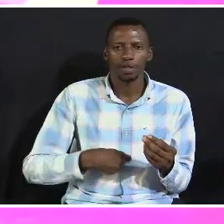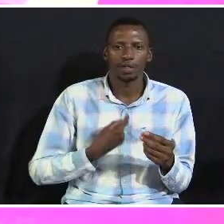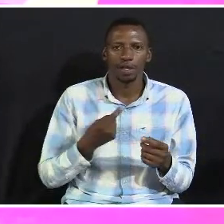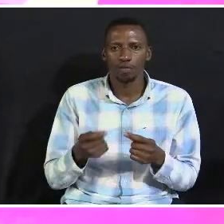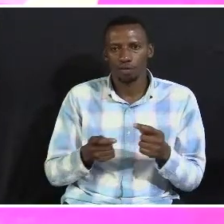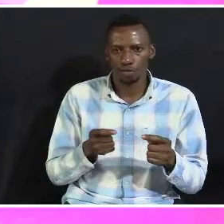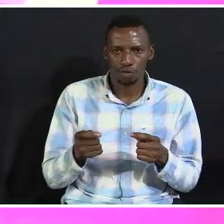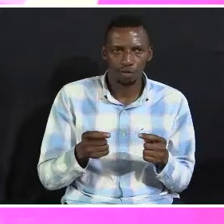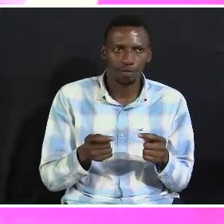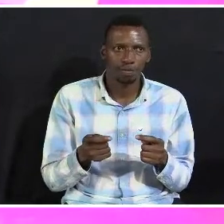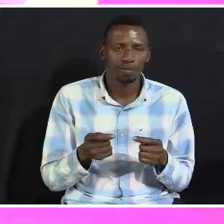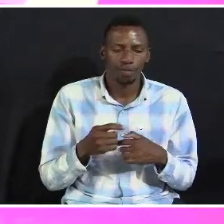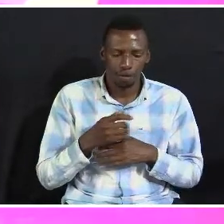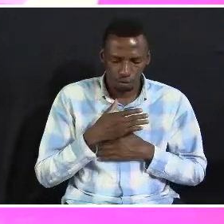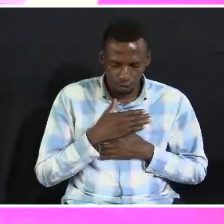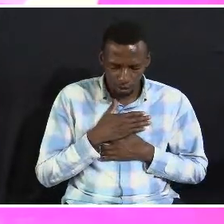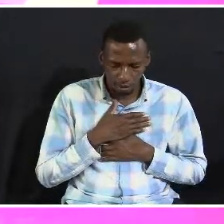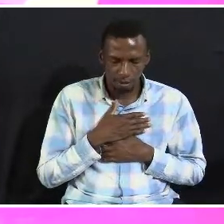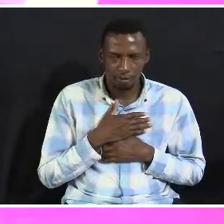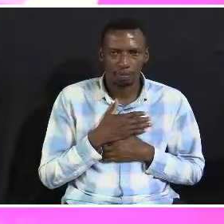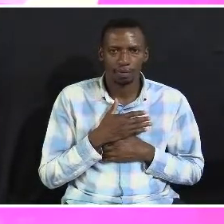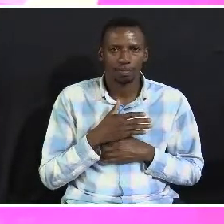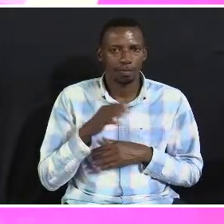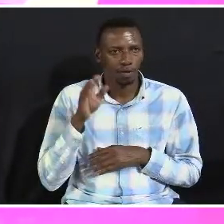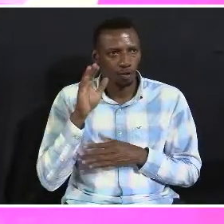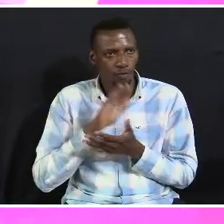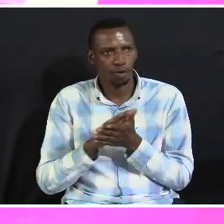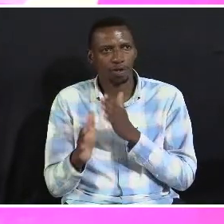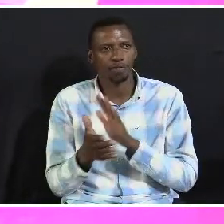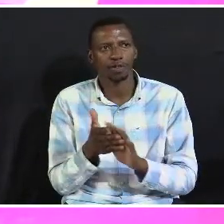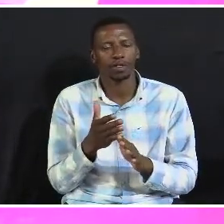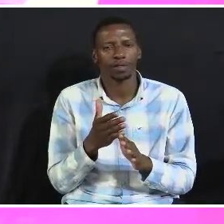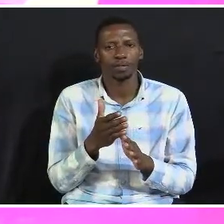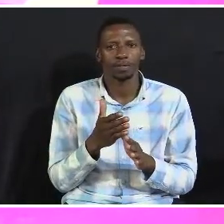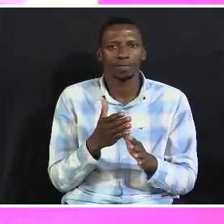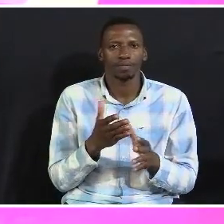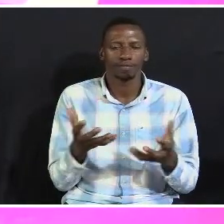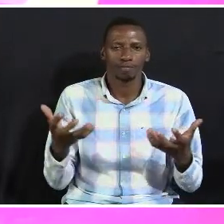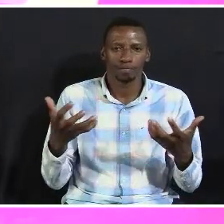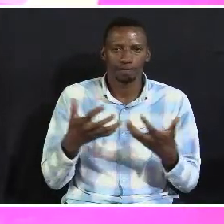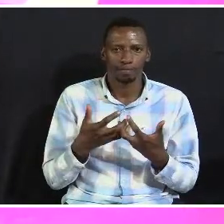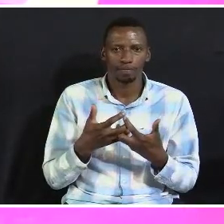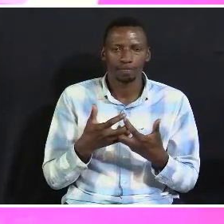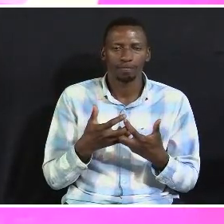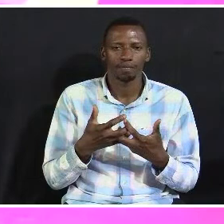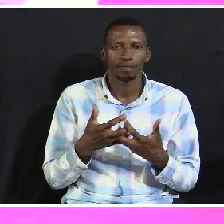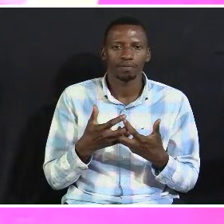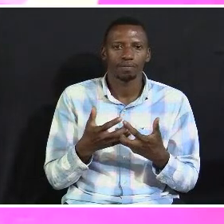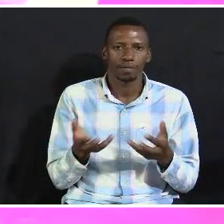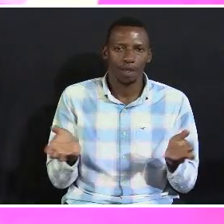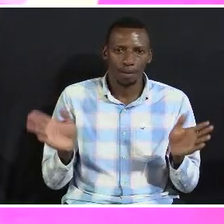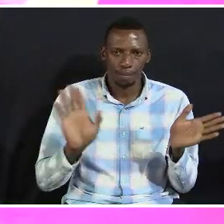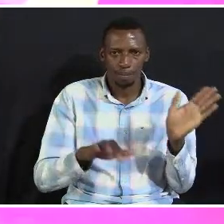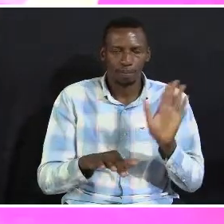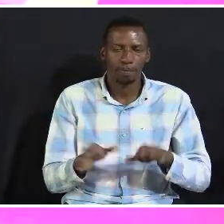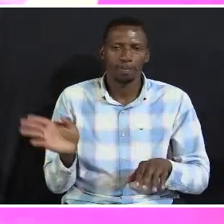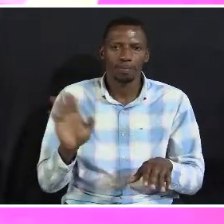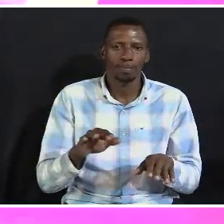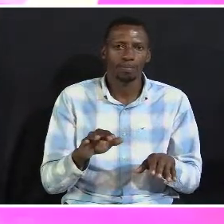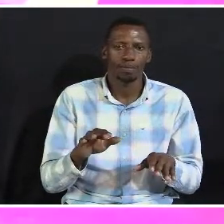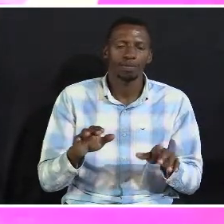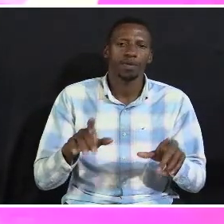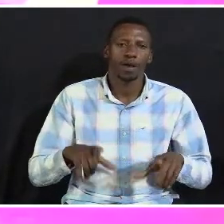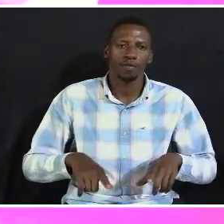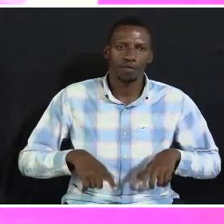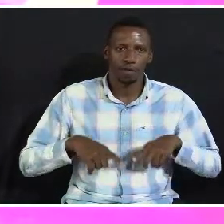self-control, there is humility, there is forgiveness, there is reconciliation, there is restoration, there is